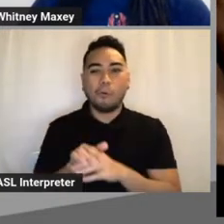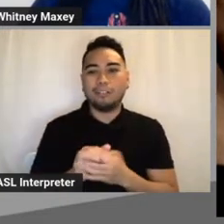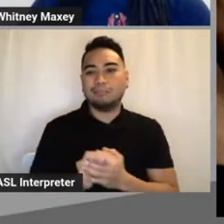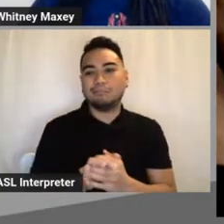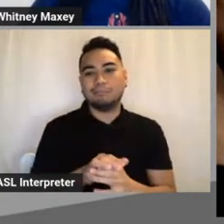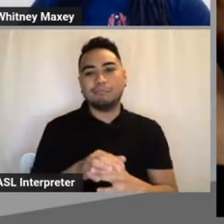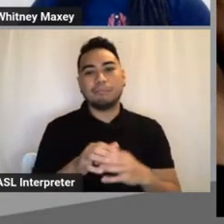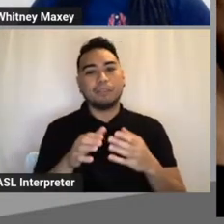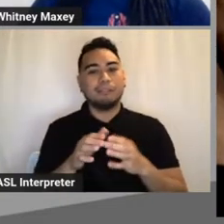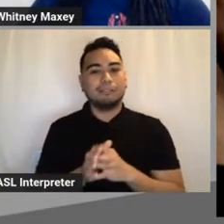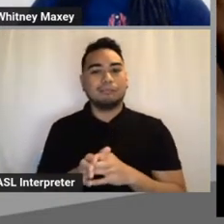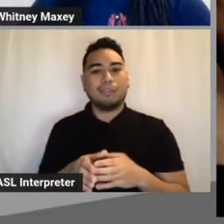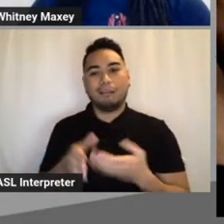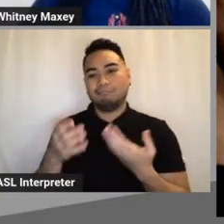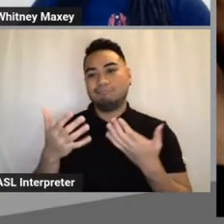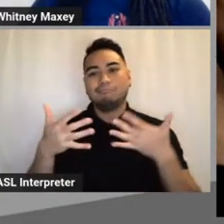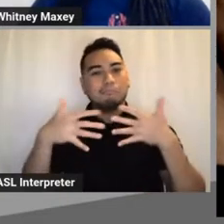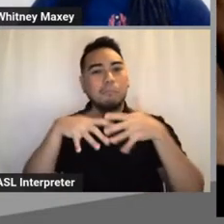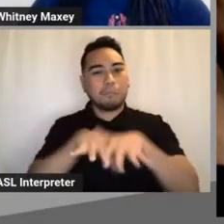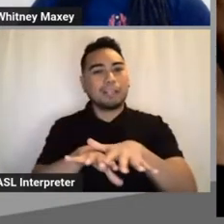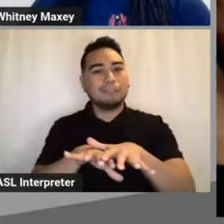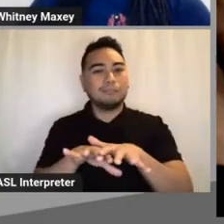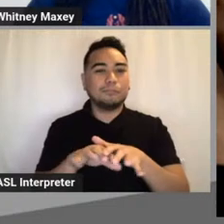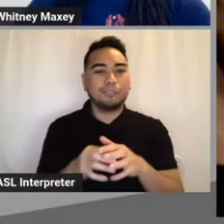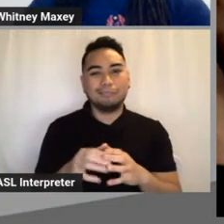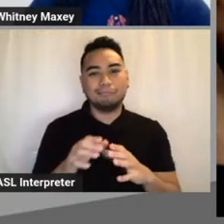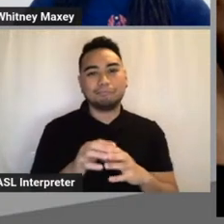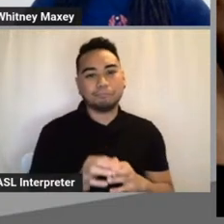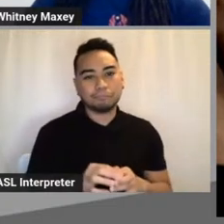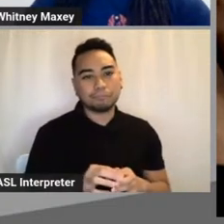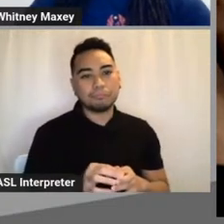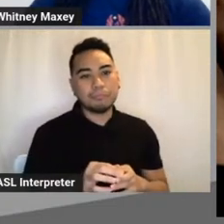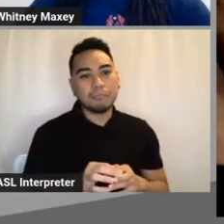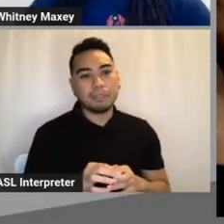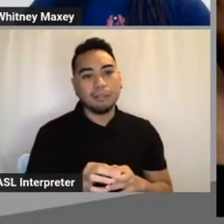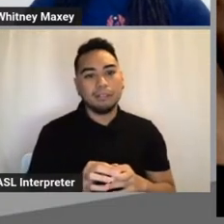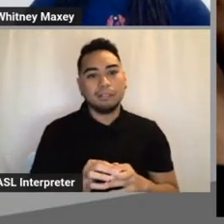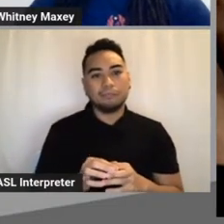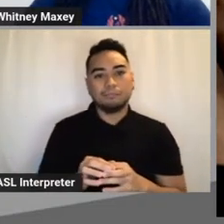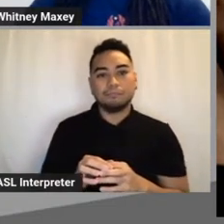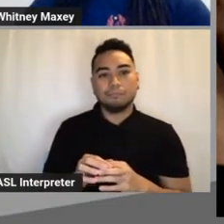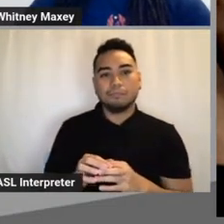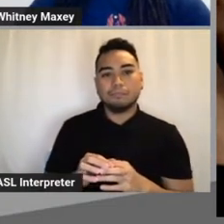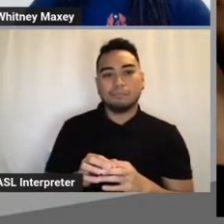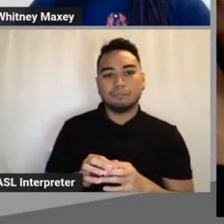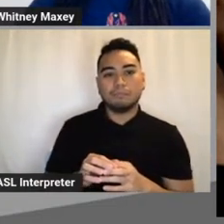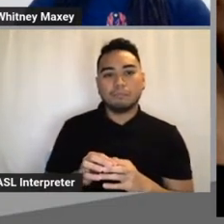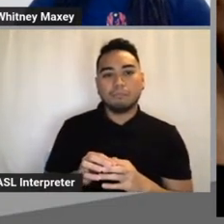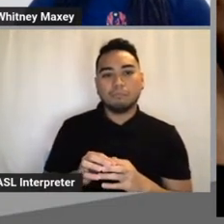to provide the Israeli government with a blank check and weapons, no strings attached.